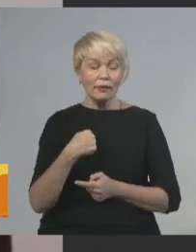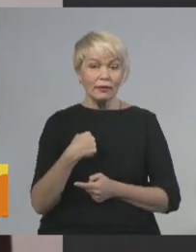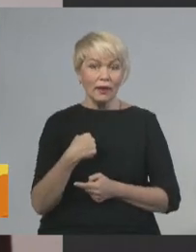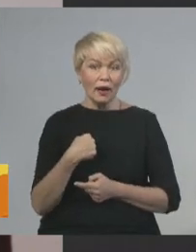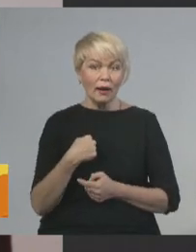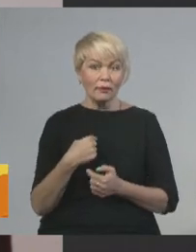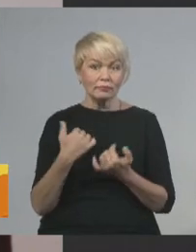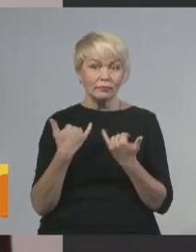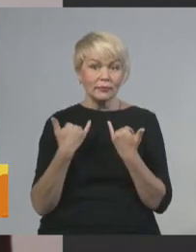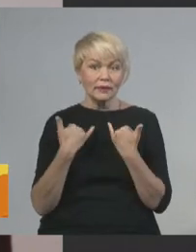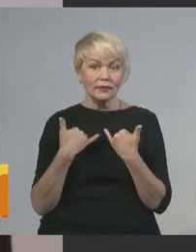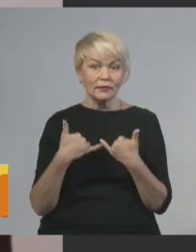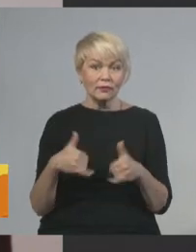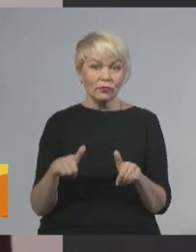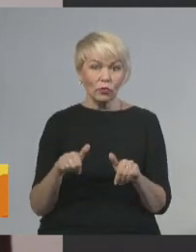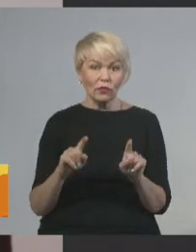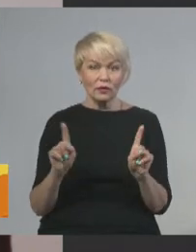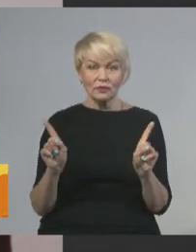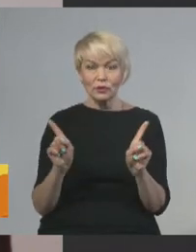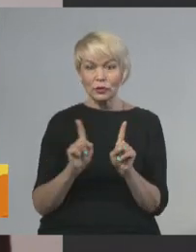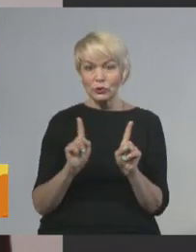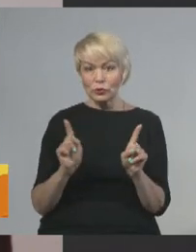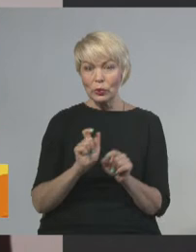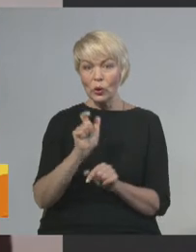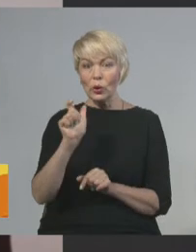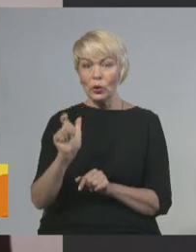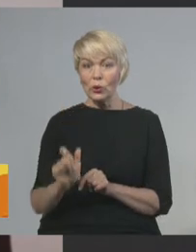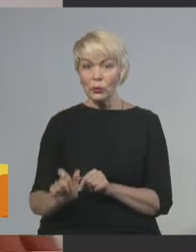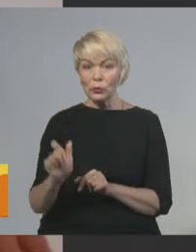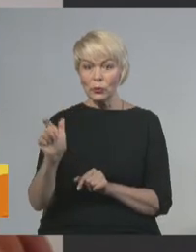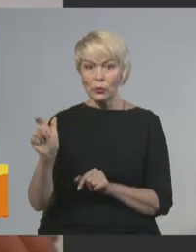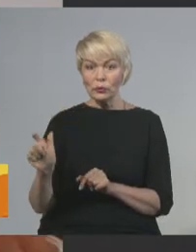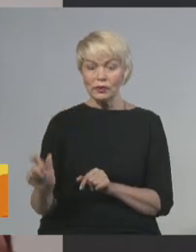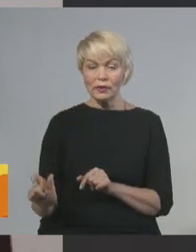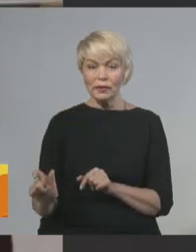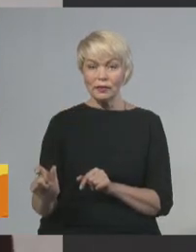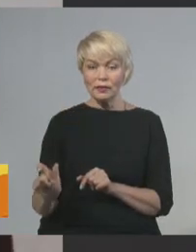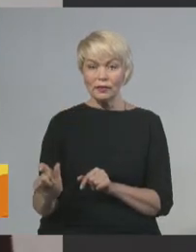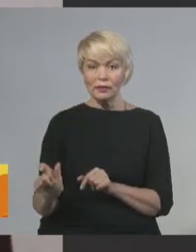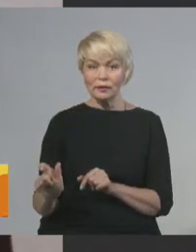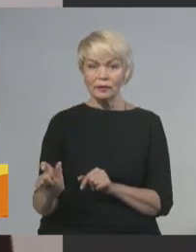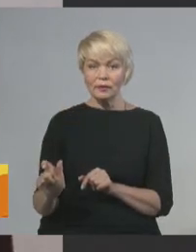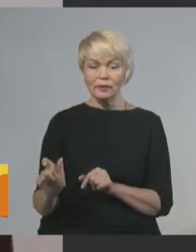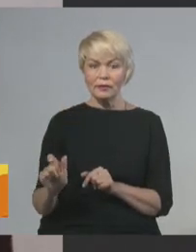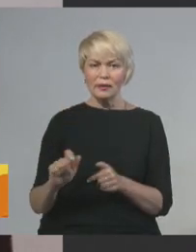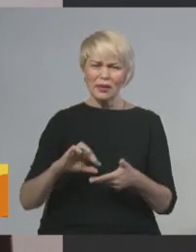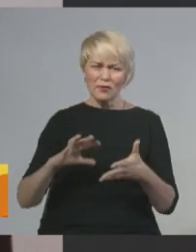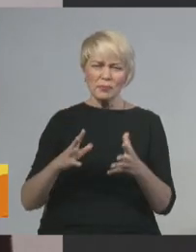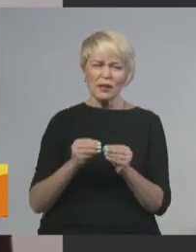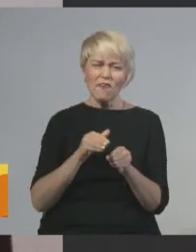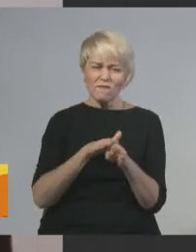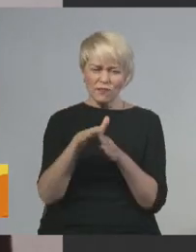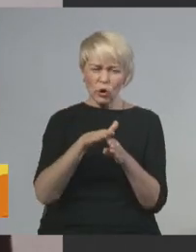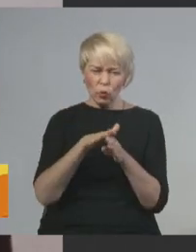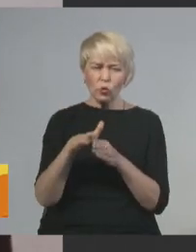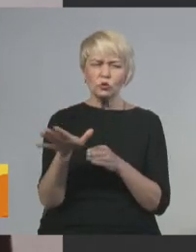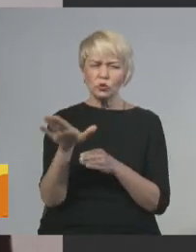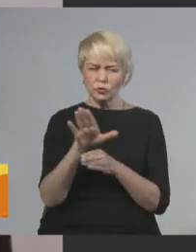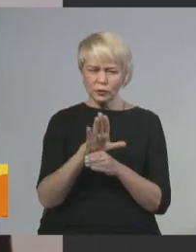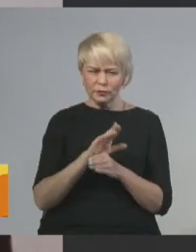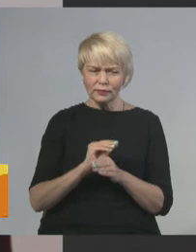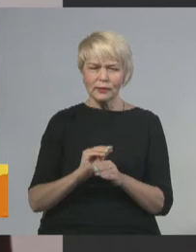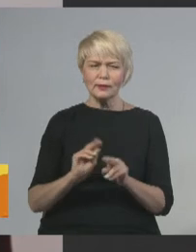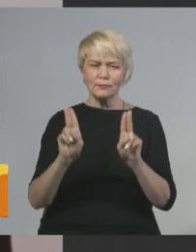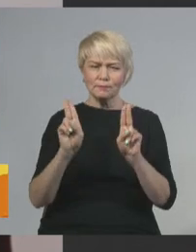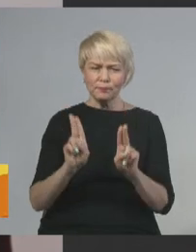that the people really kind of followed instruction and respected all the uh the lockdown